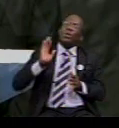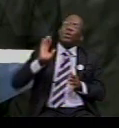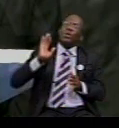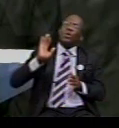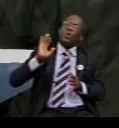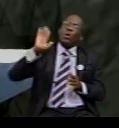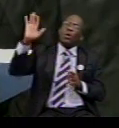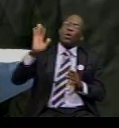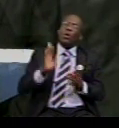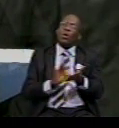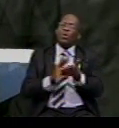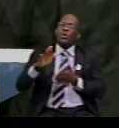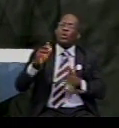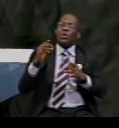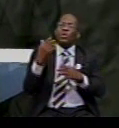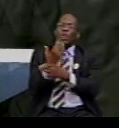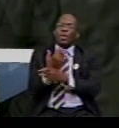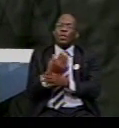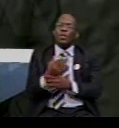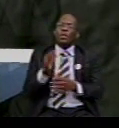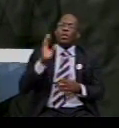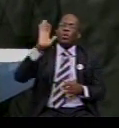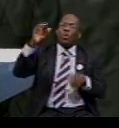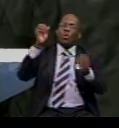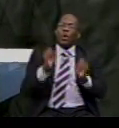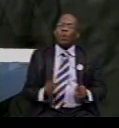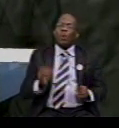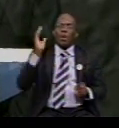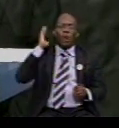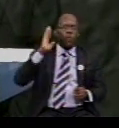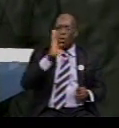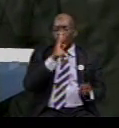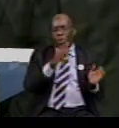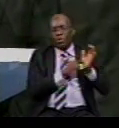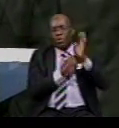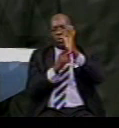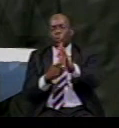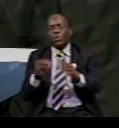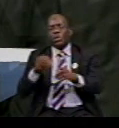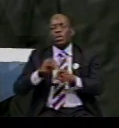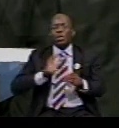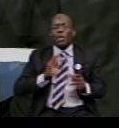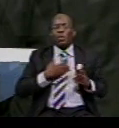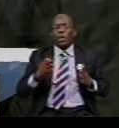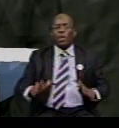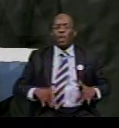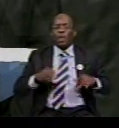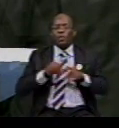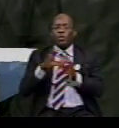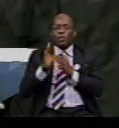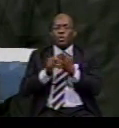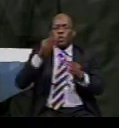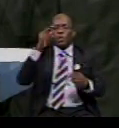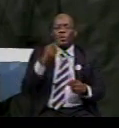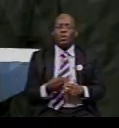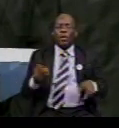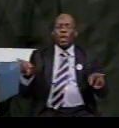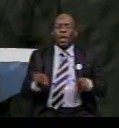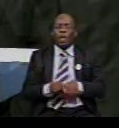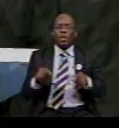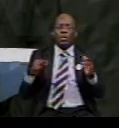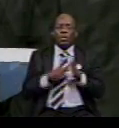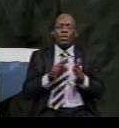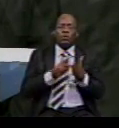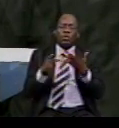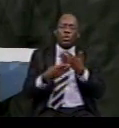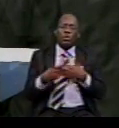your might will be demonstrated in our lives in Jesus' name. as this crusade continues tomorrow